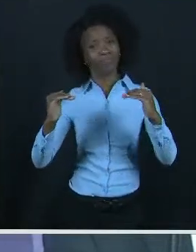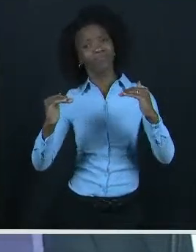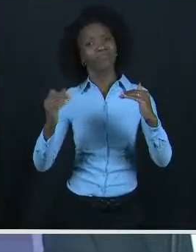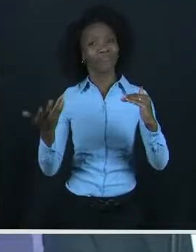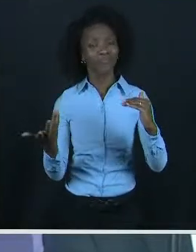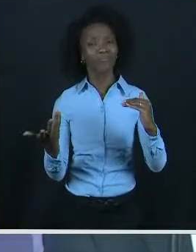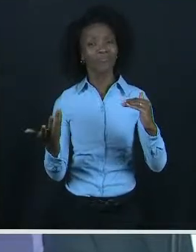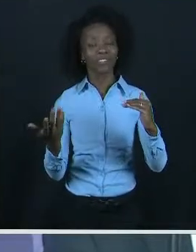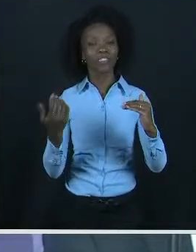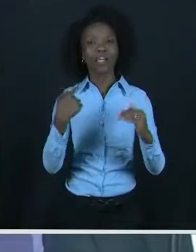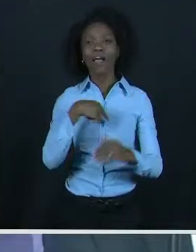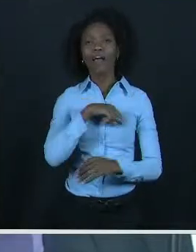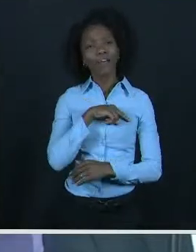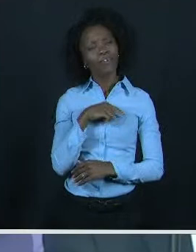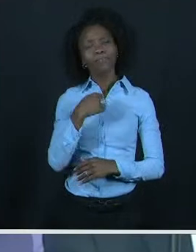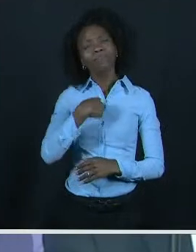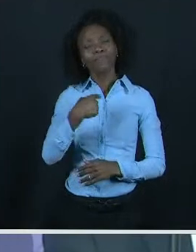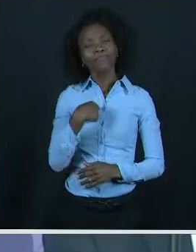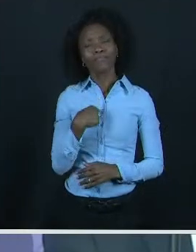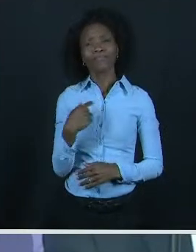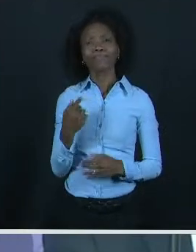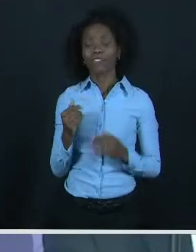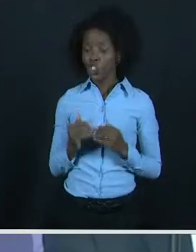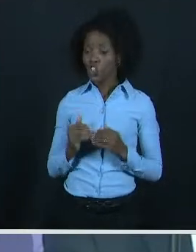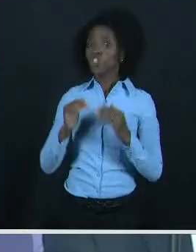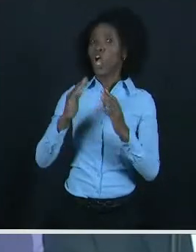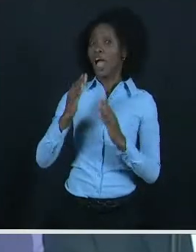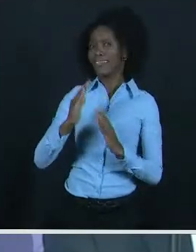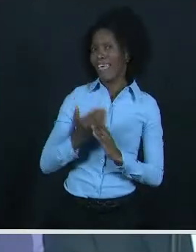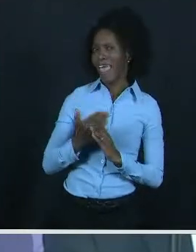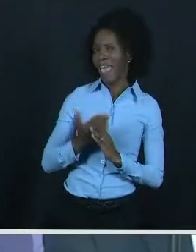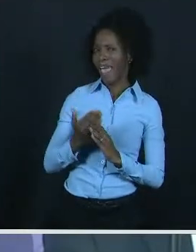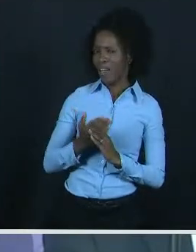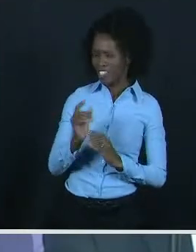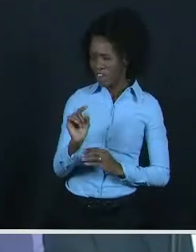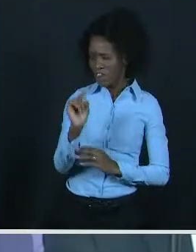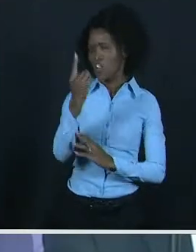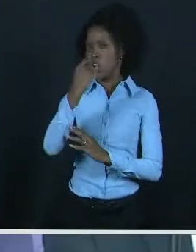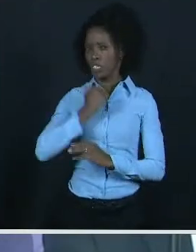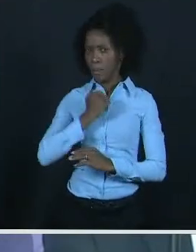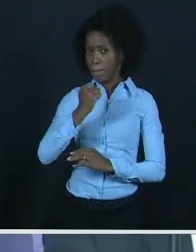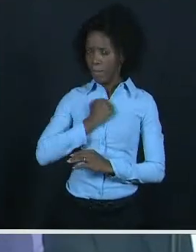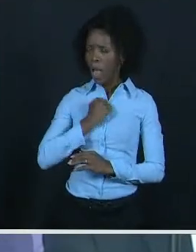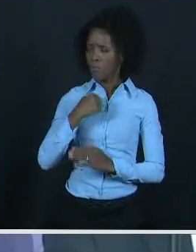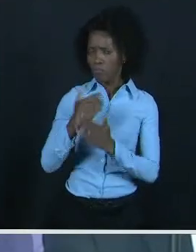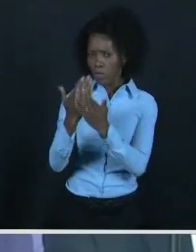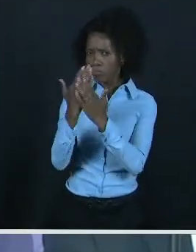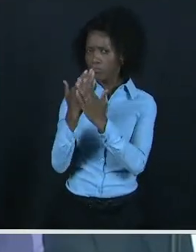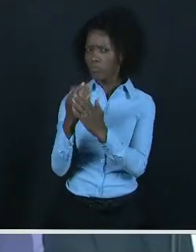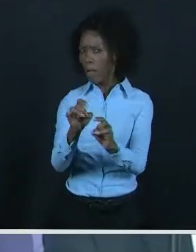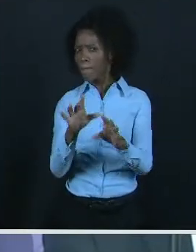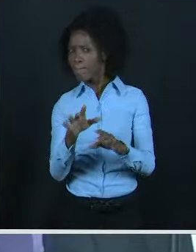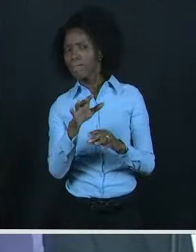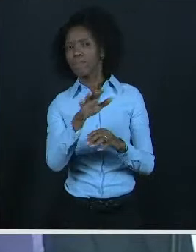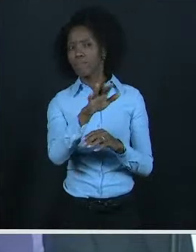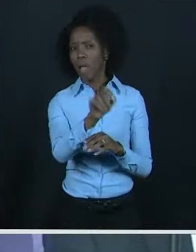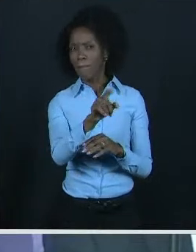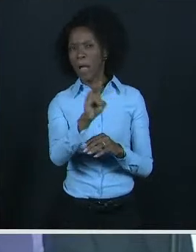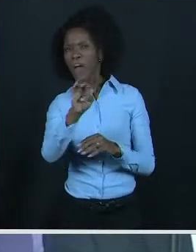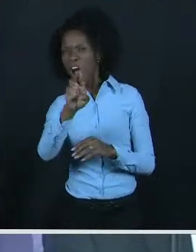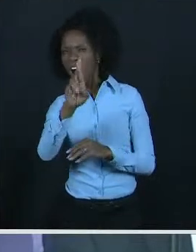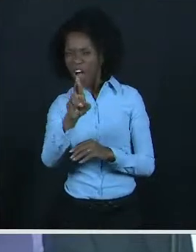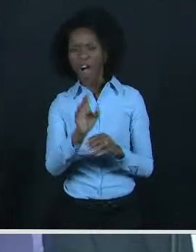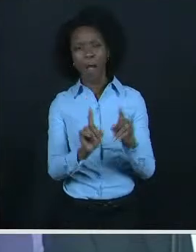from the age of 21 when I did my first case as a barrister. I saw it when I became a senior barrister